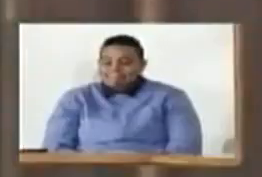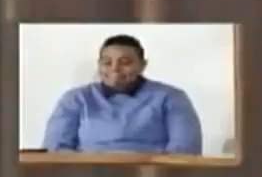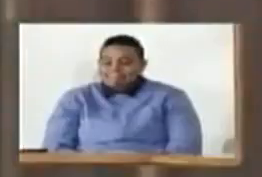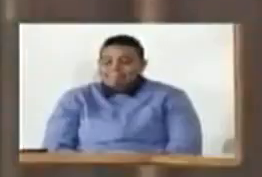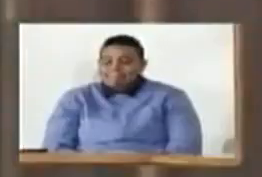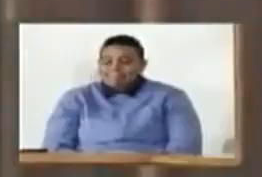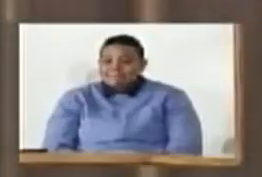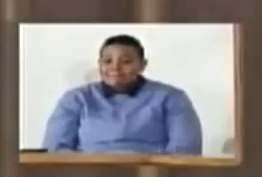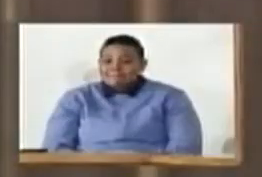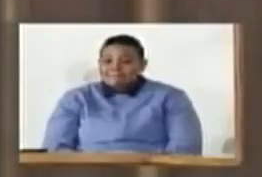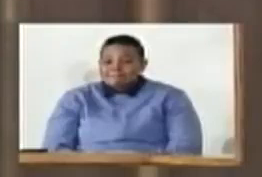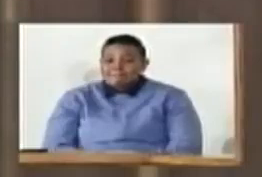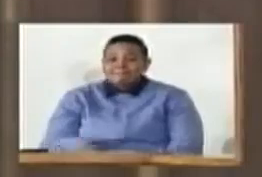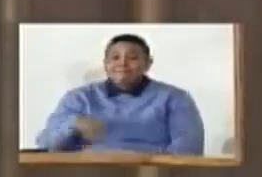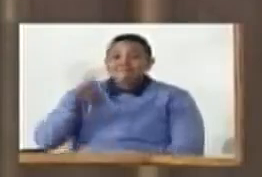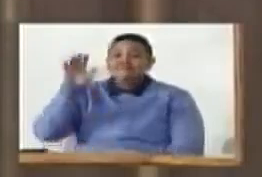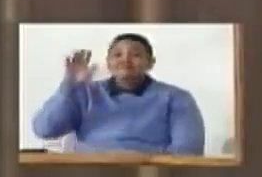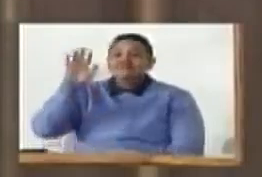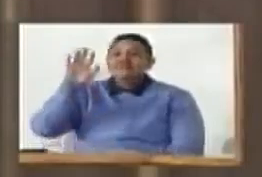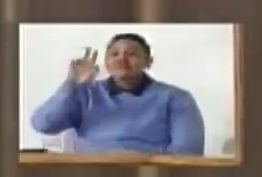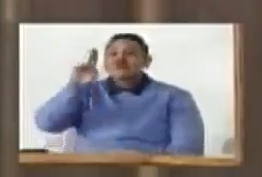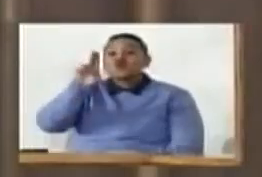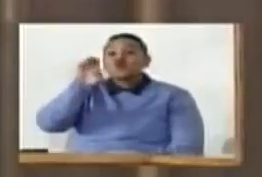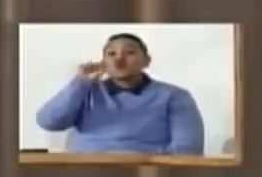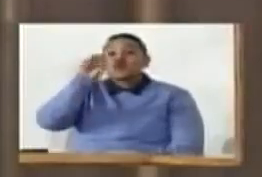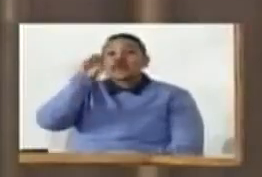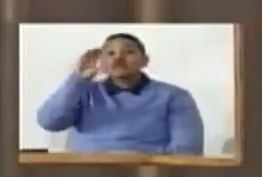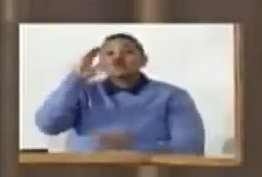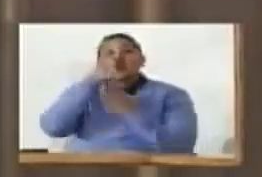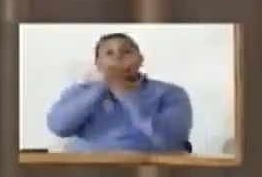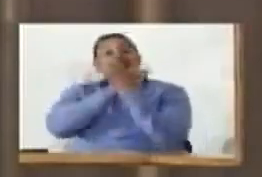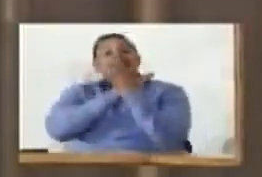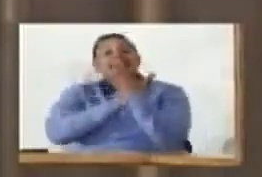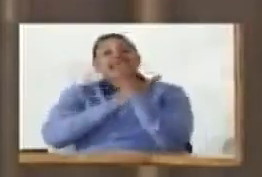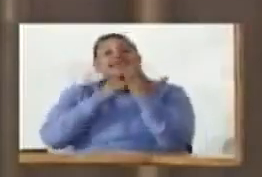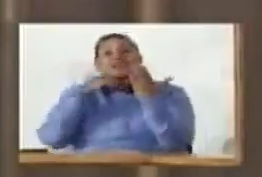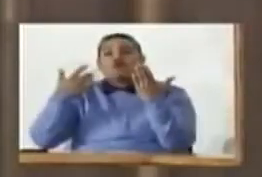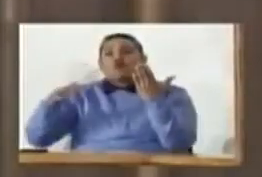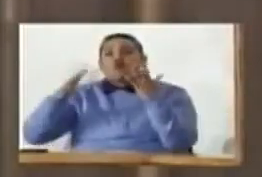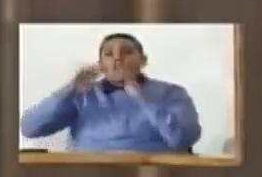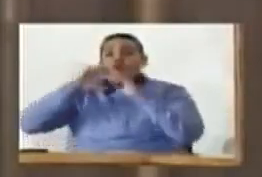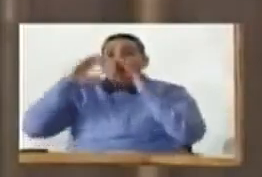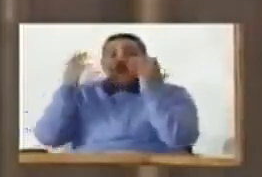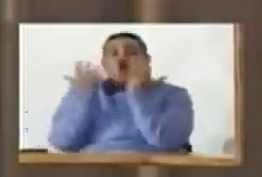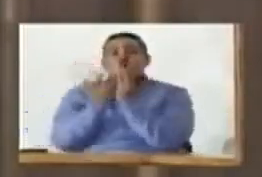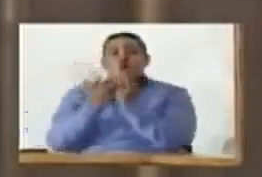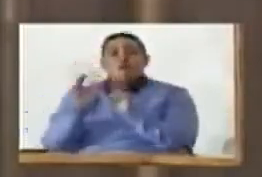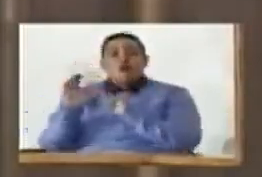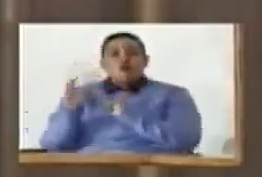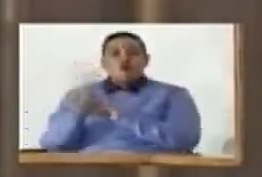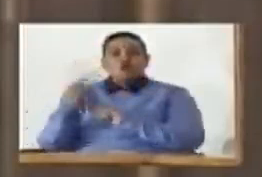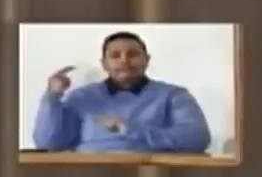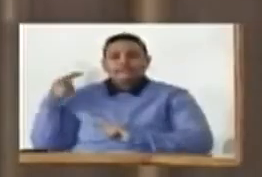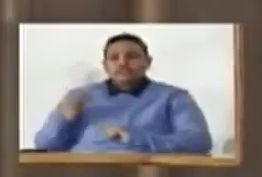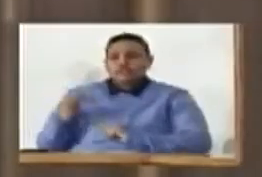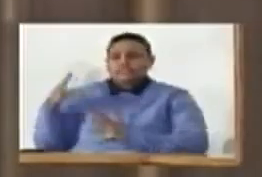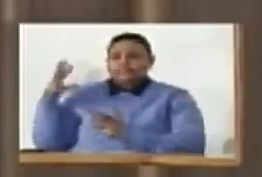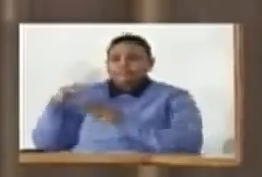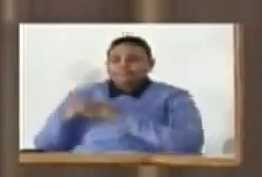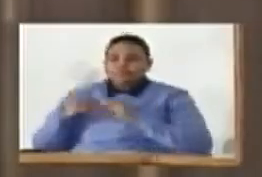That is to UNESCO's list of intangible global cultural heritage of